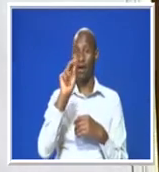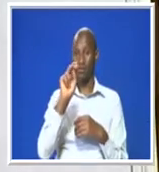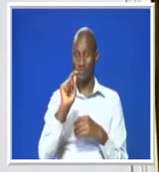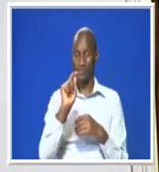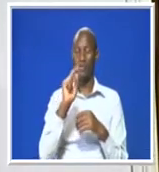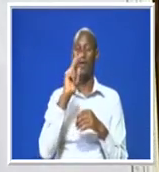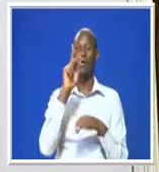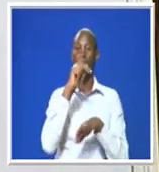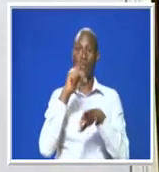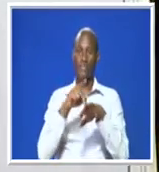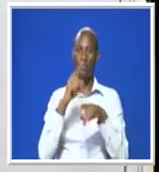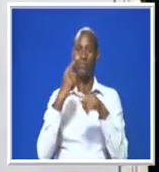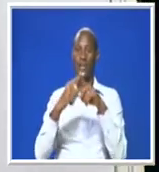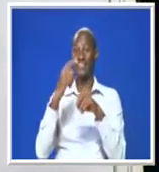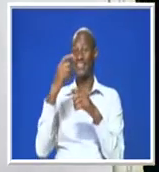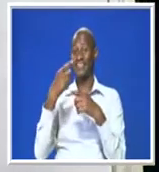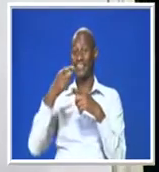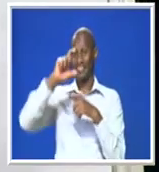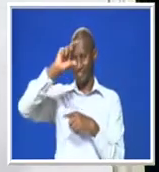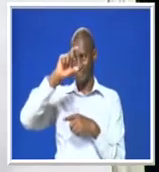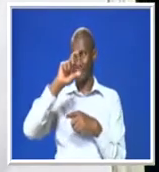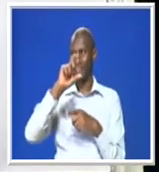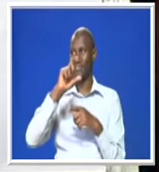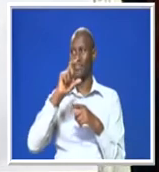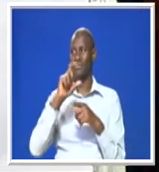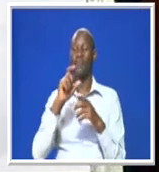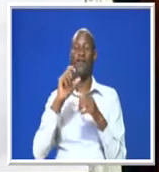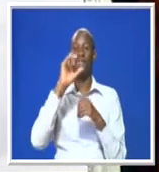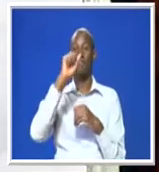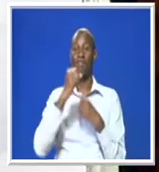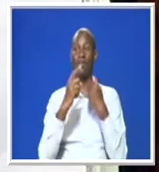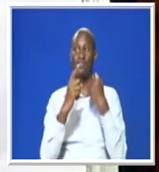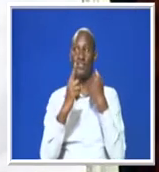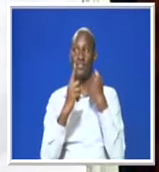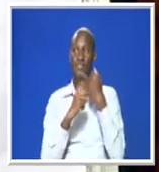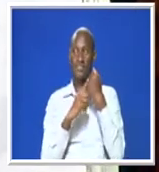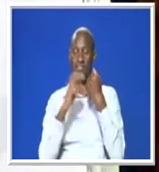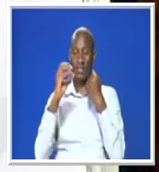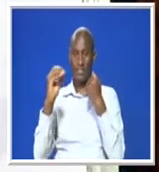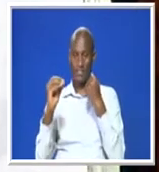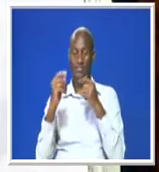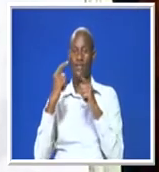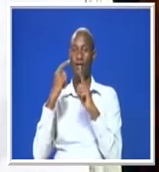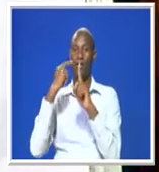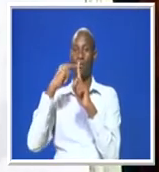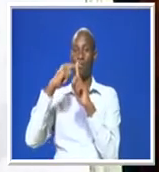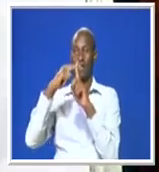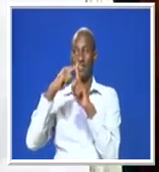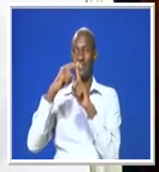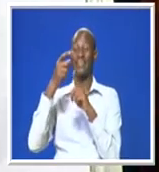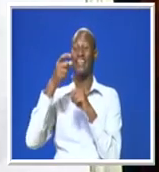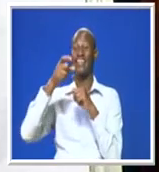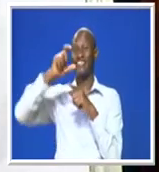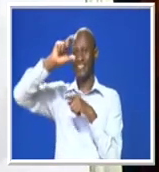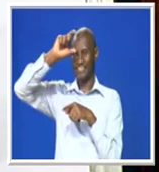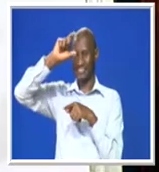end of the second year? It is the principal, which was 5,000, 600 plus the